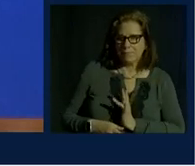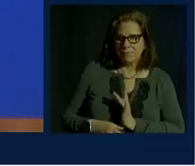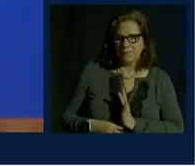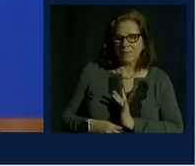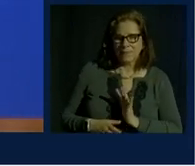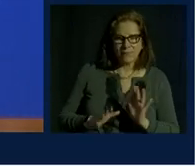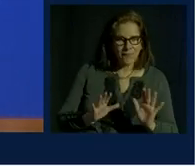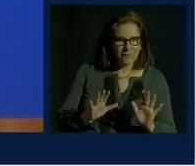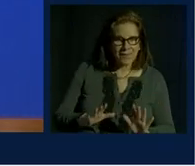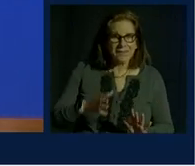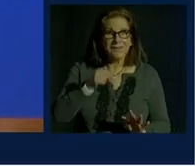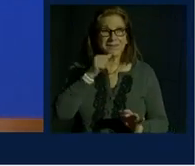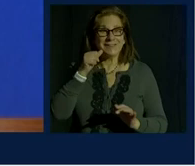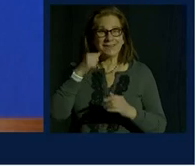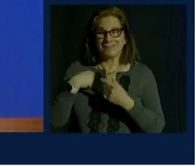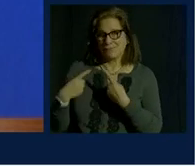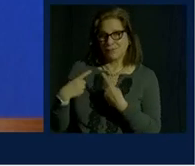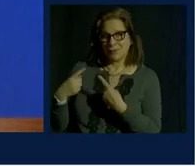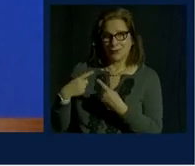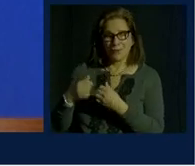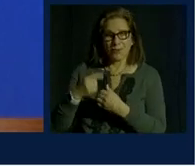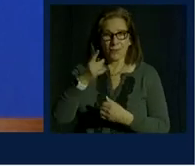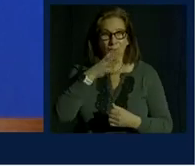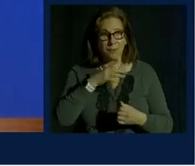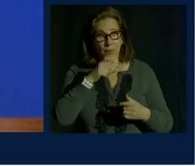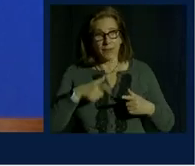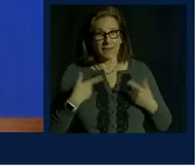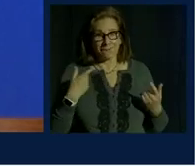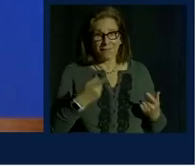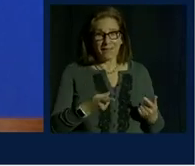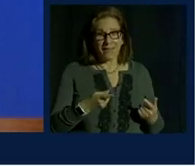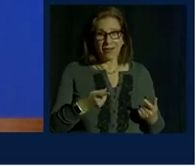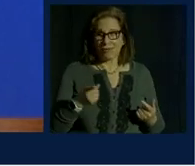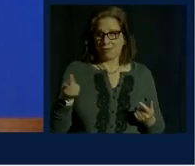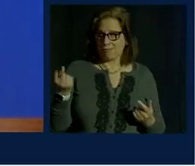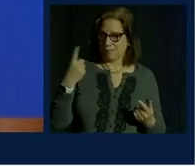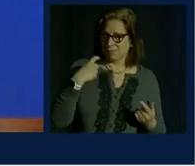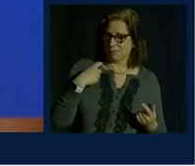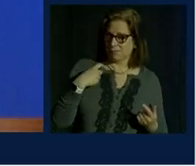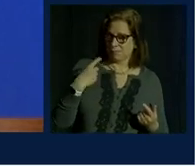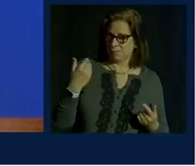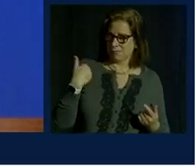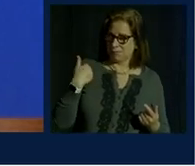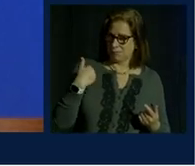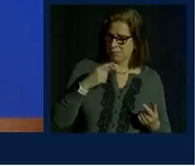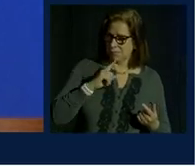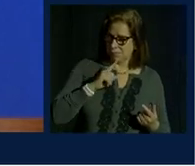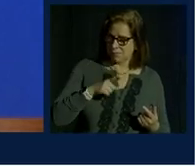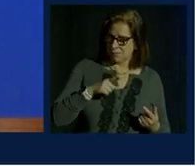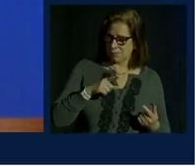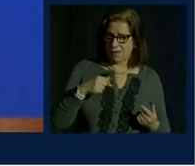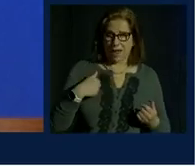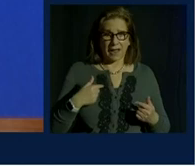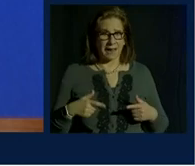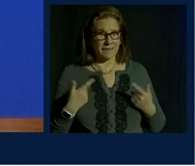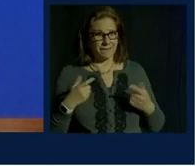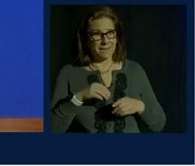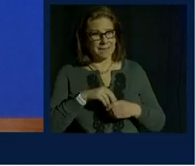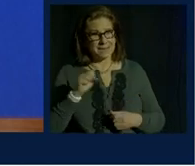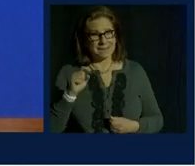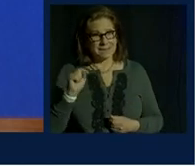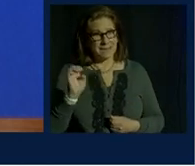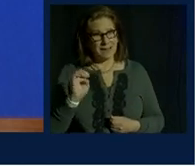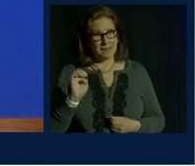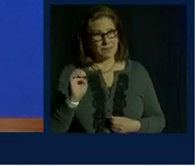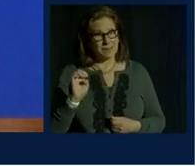said, "I have been in Section 8 for 14 years. And I am looking to move." I said, "Are you looking to move or are you looking to purchase